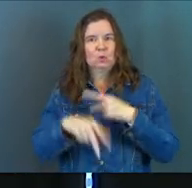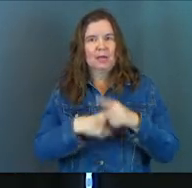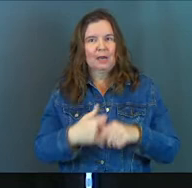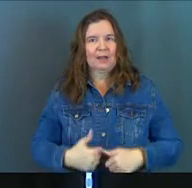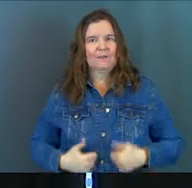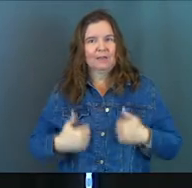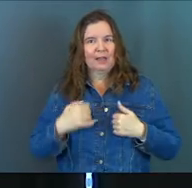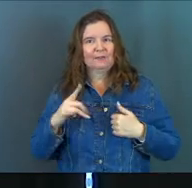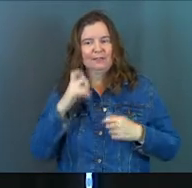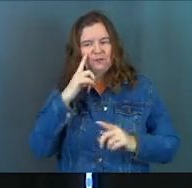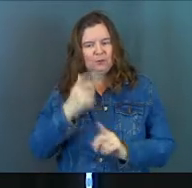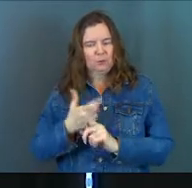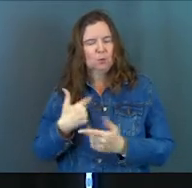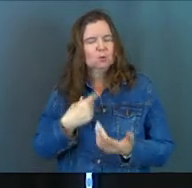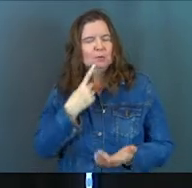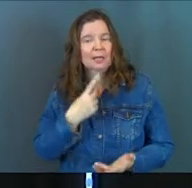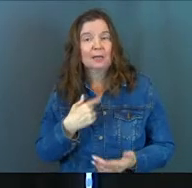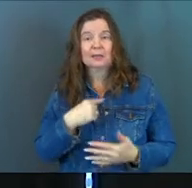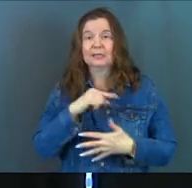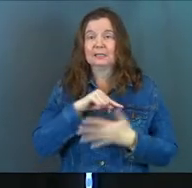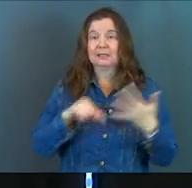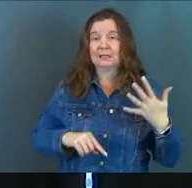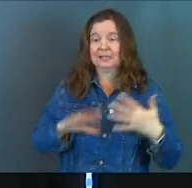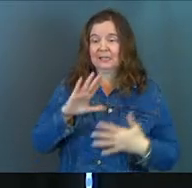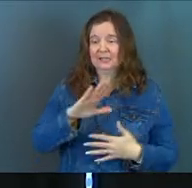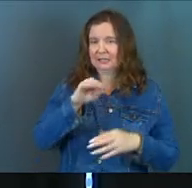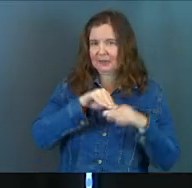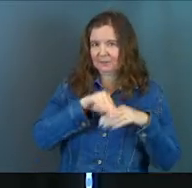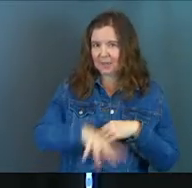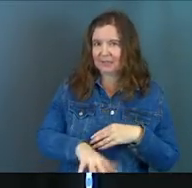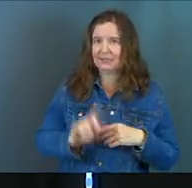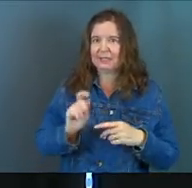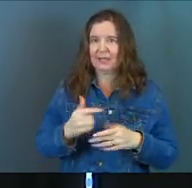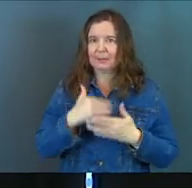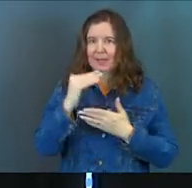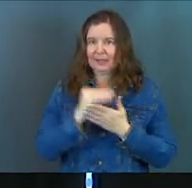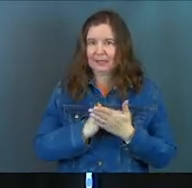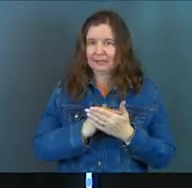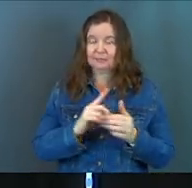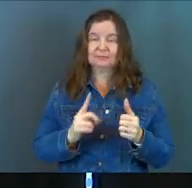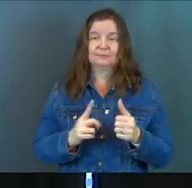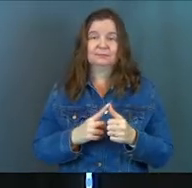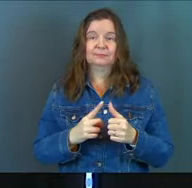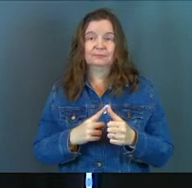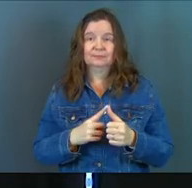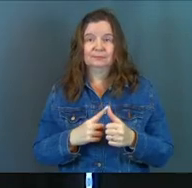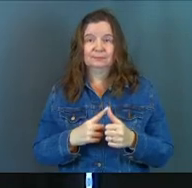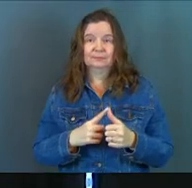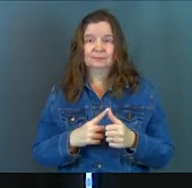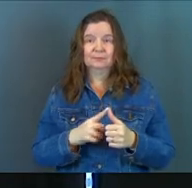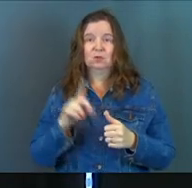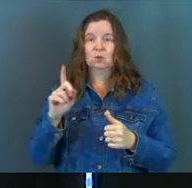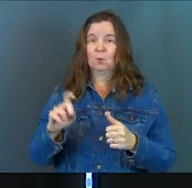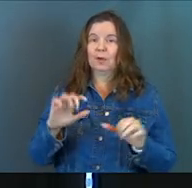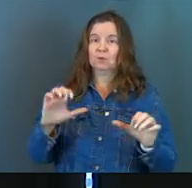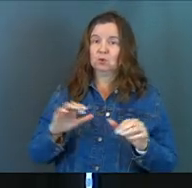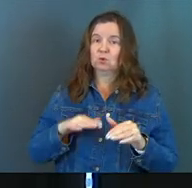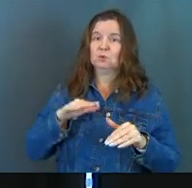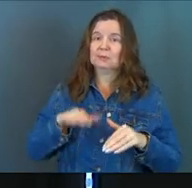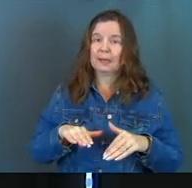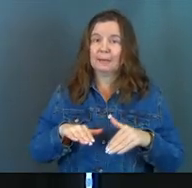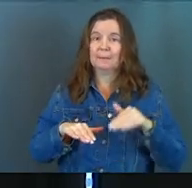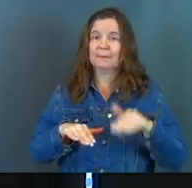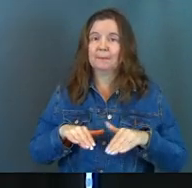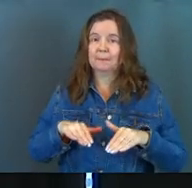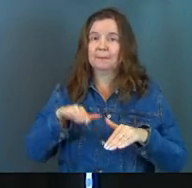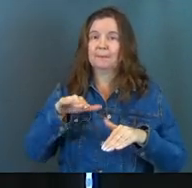of life for themselves? What would you say? And here was his advice. He gave me a list. Number one is you've got to do steps. You've